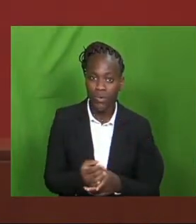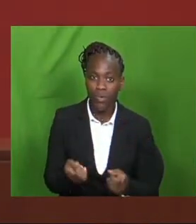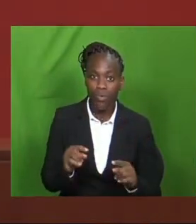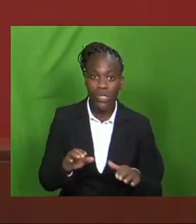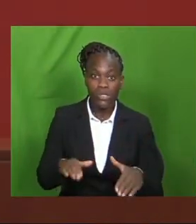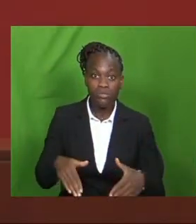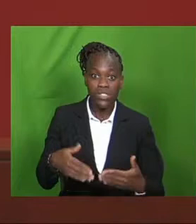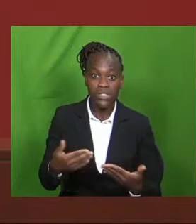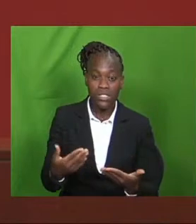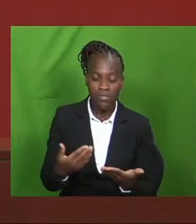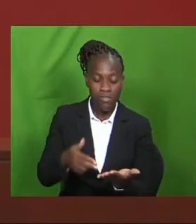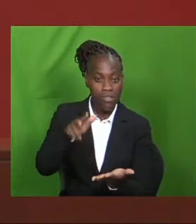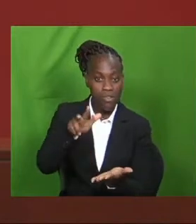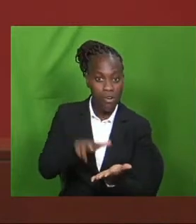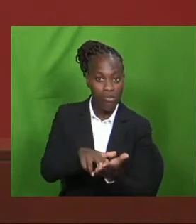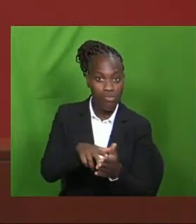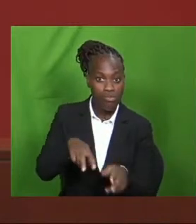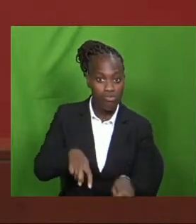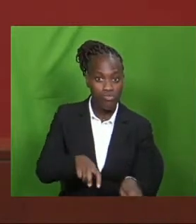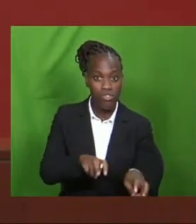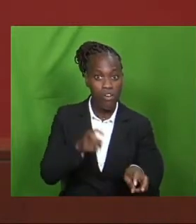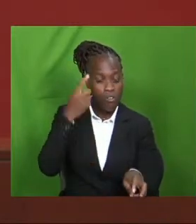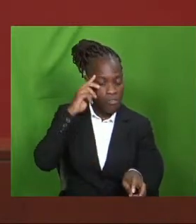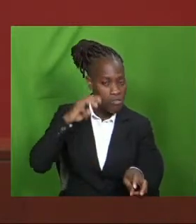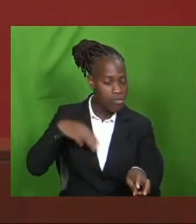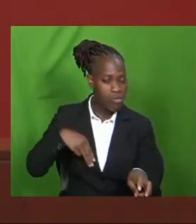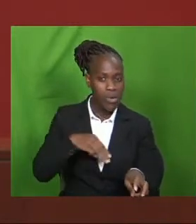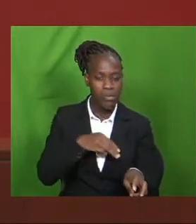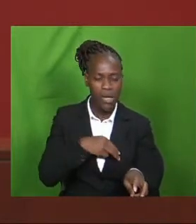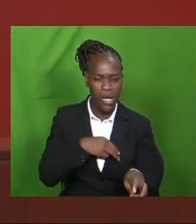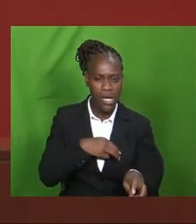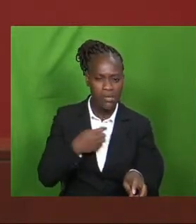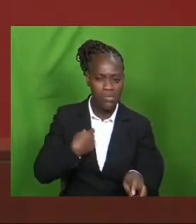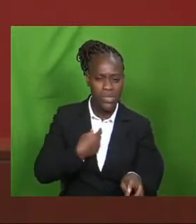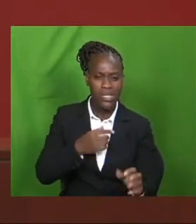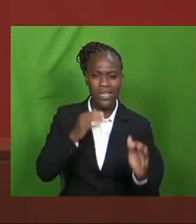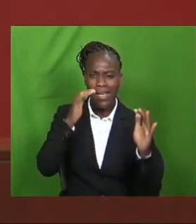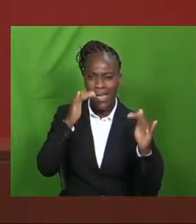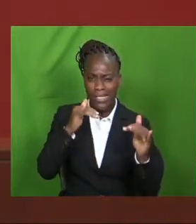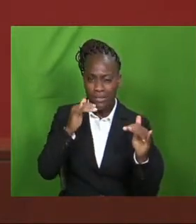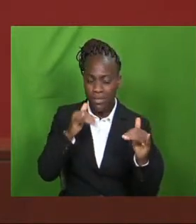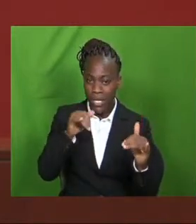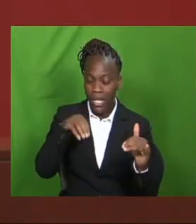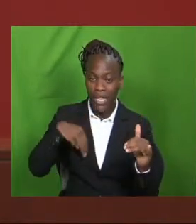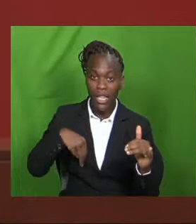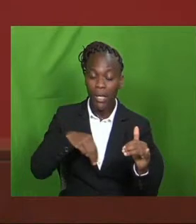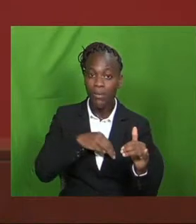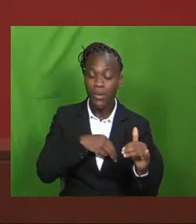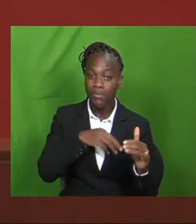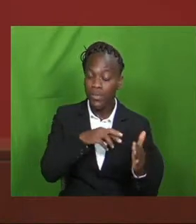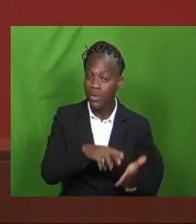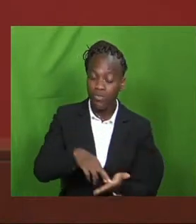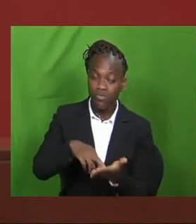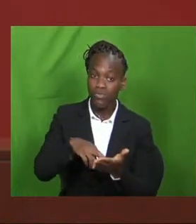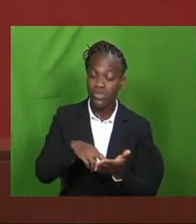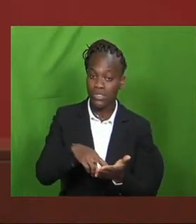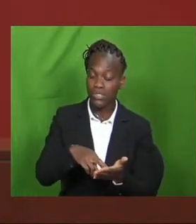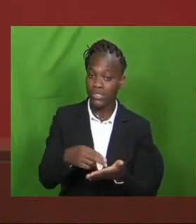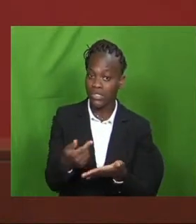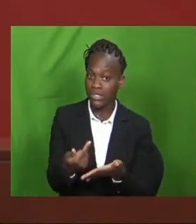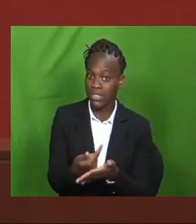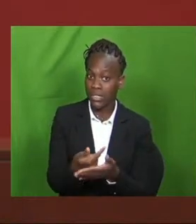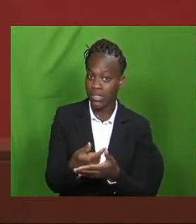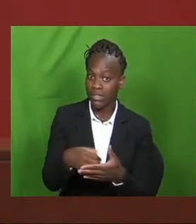member. I expect that the member will take opportunity to represent the country